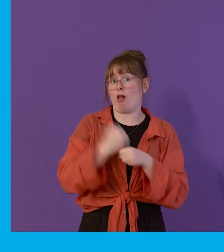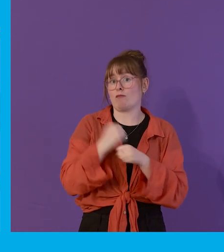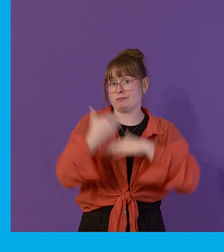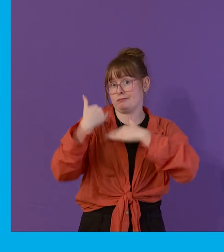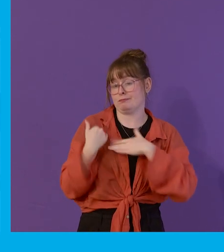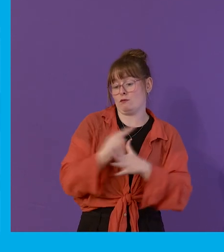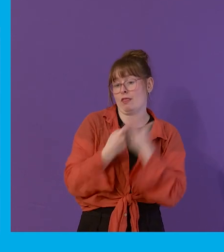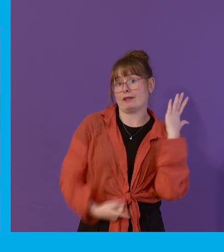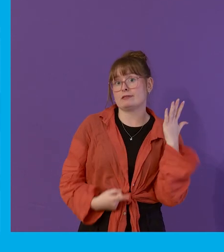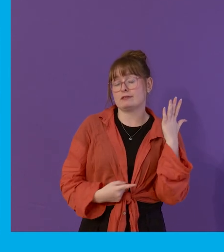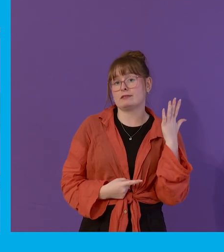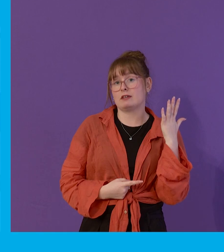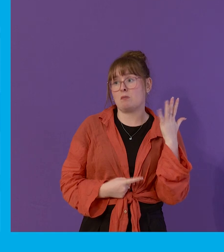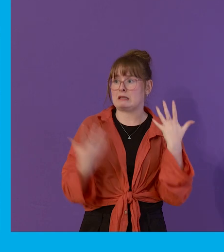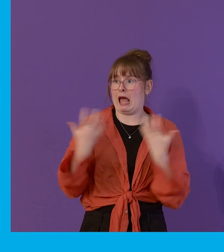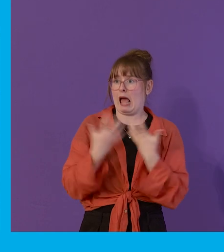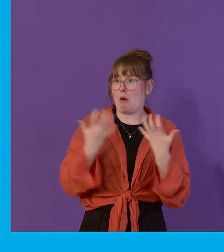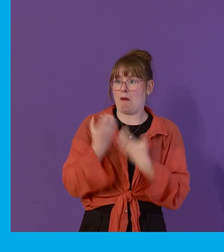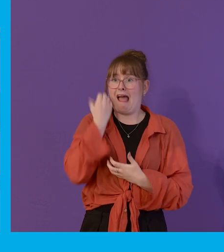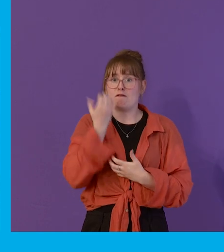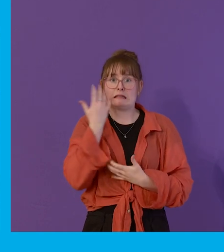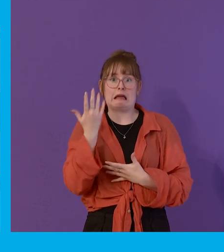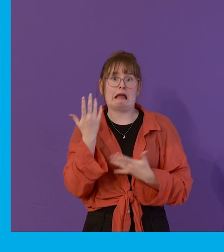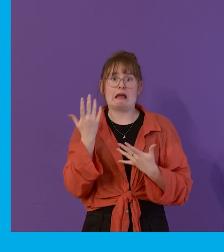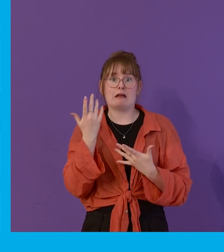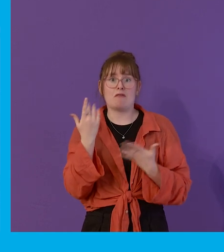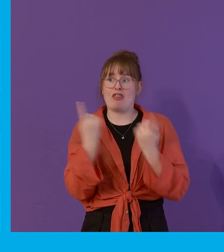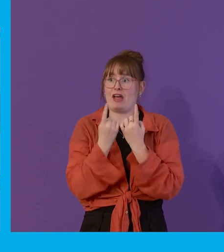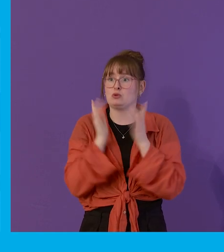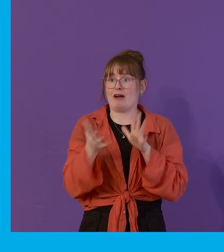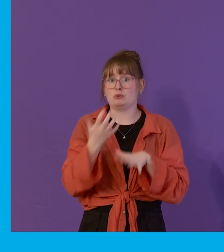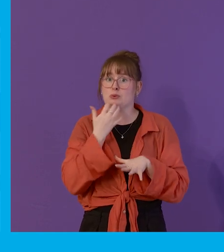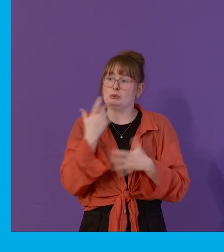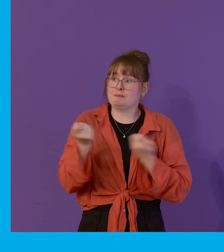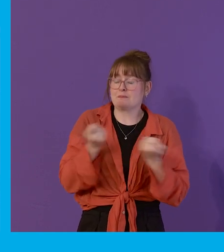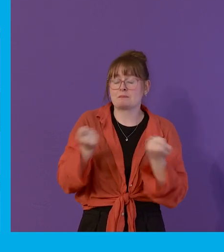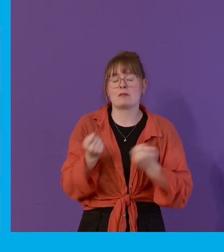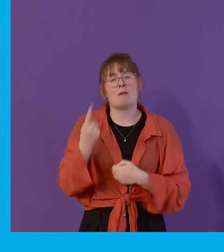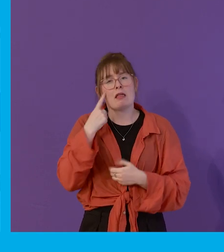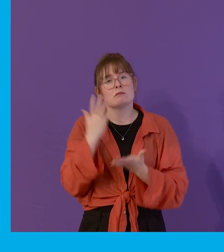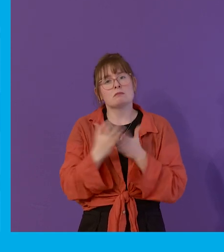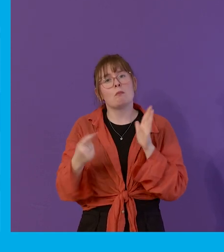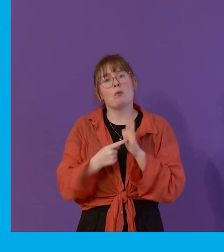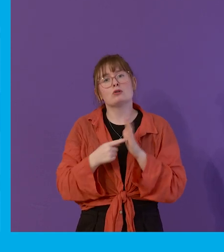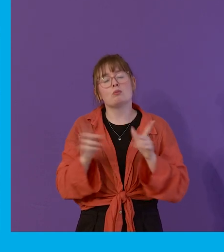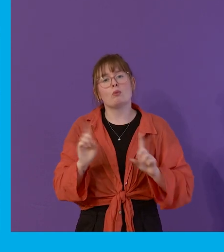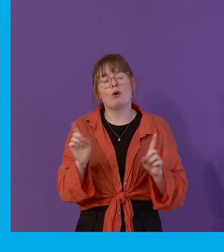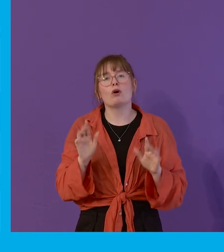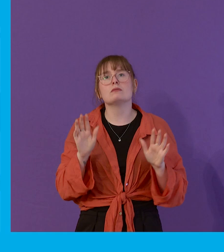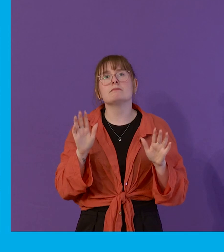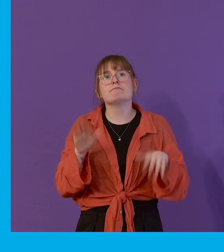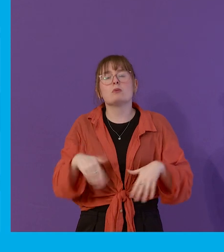everything that you have to deal with on a daily basis. But I think it's important not just